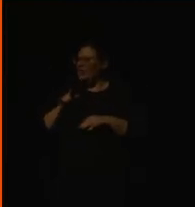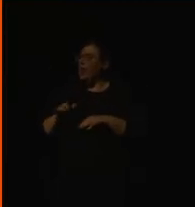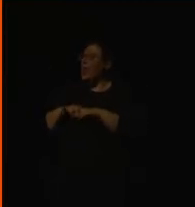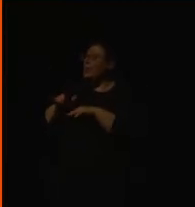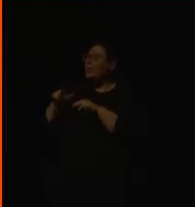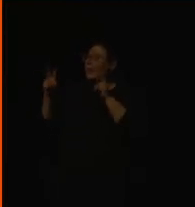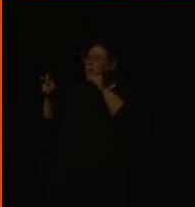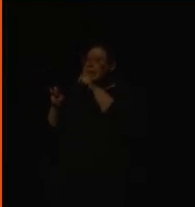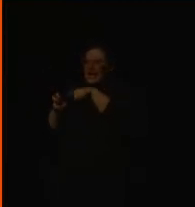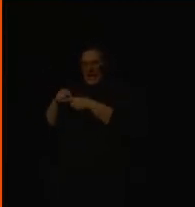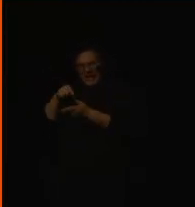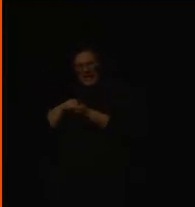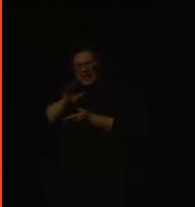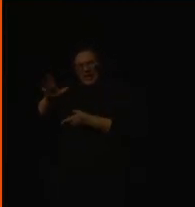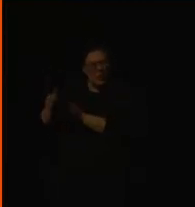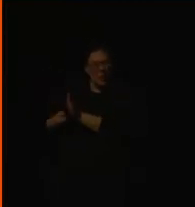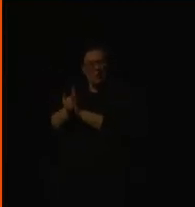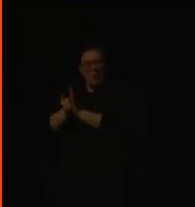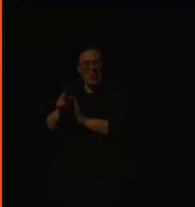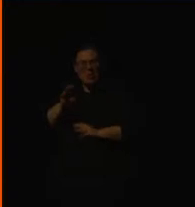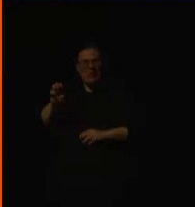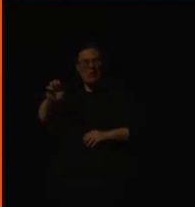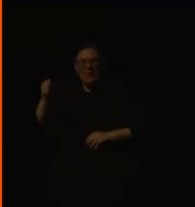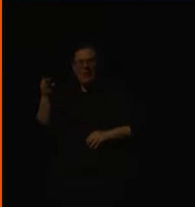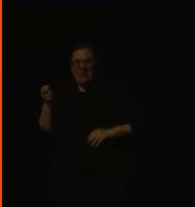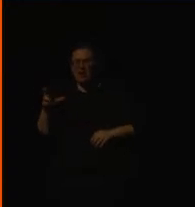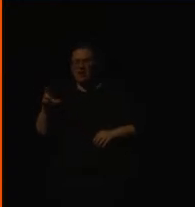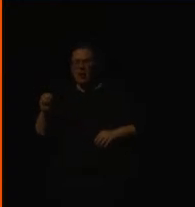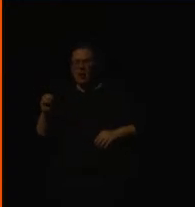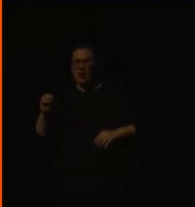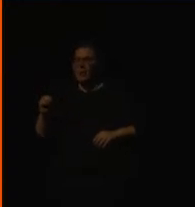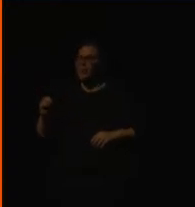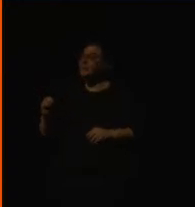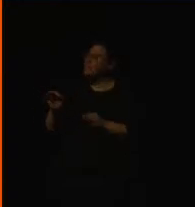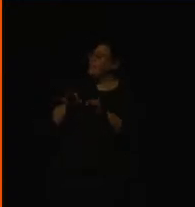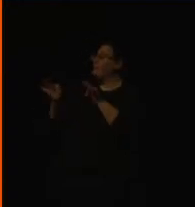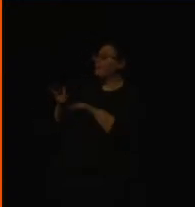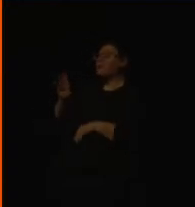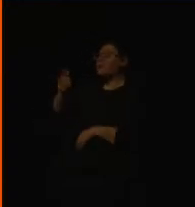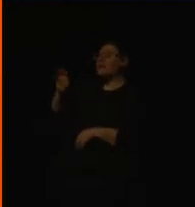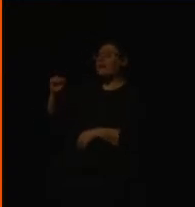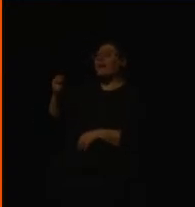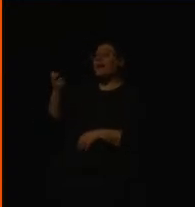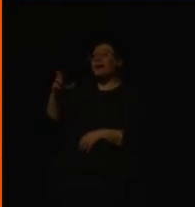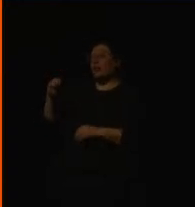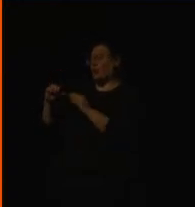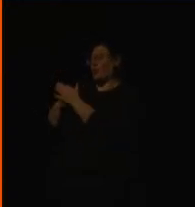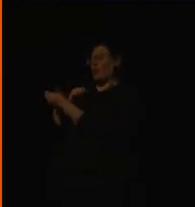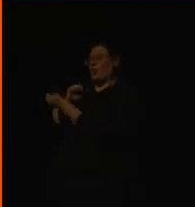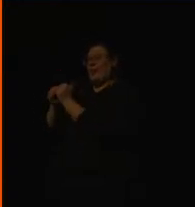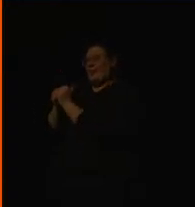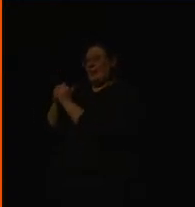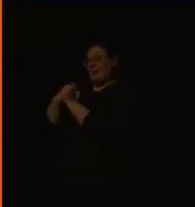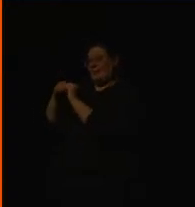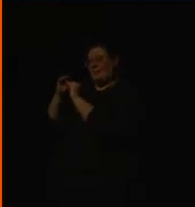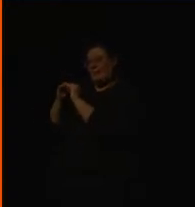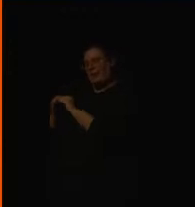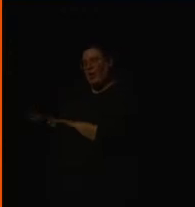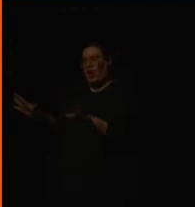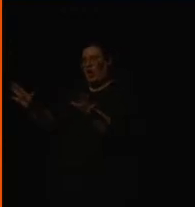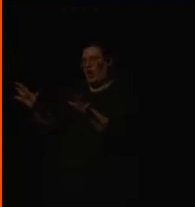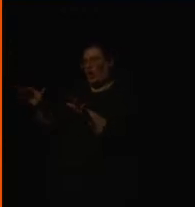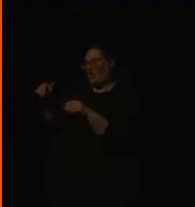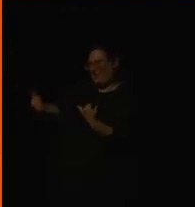is your moment to be an American hero. Be a Hero is a new campaign that we launched